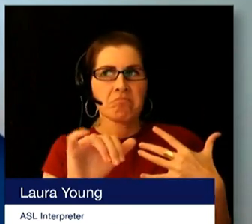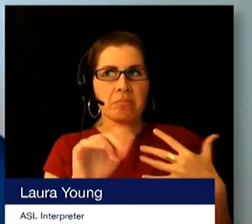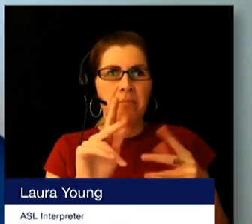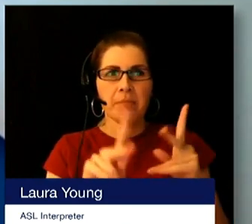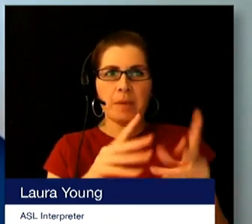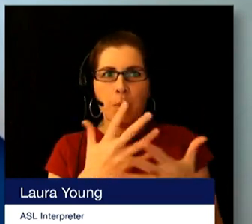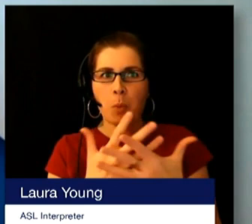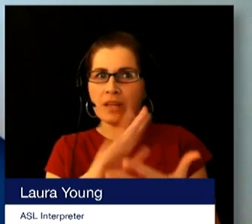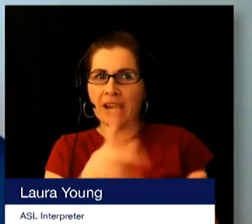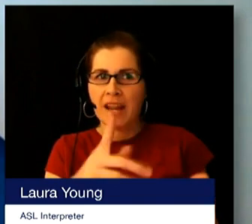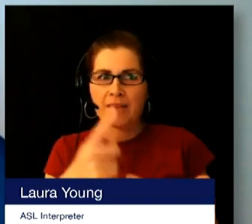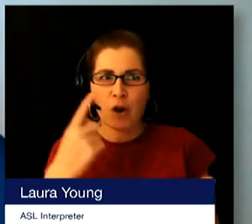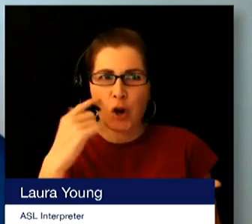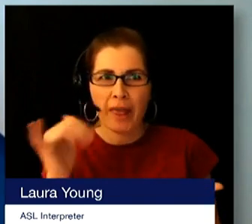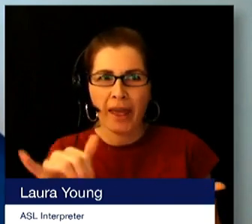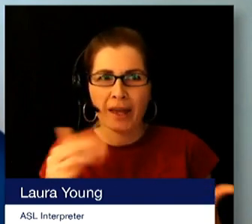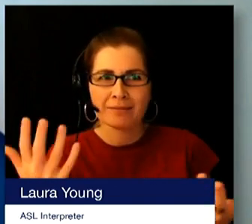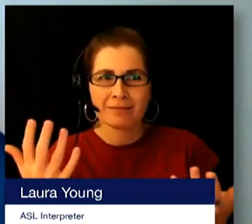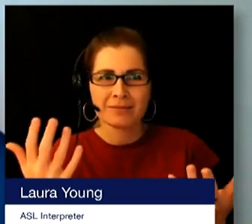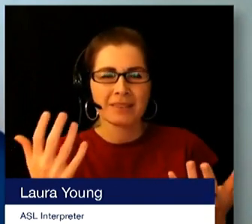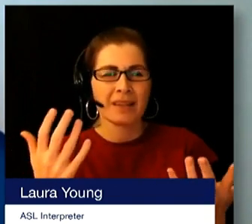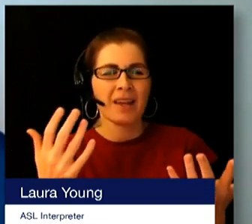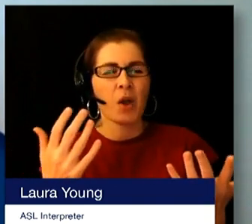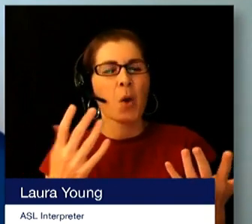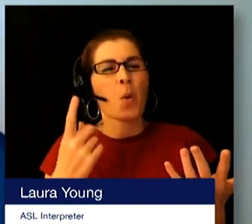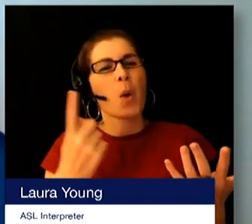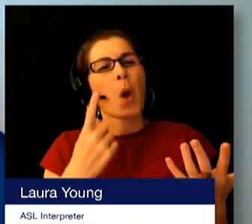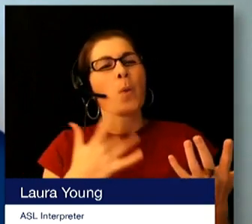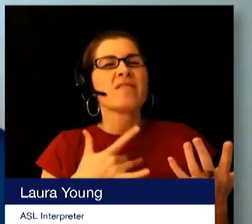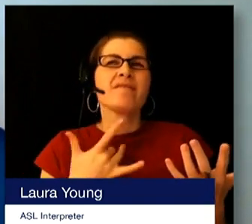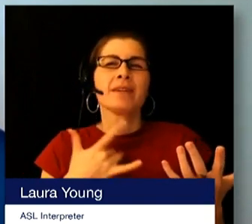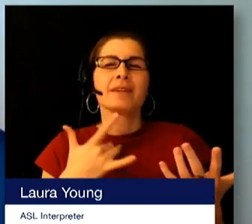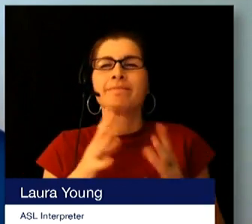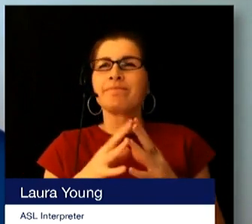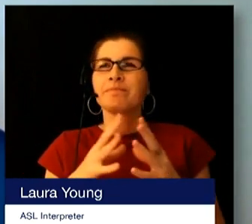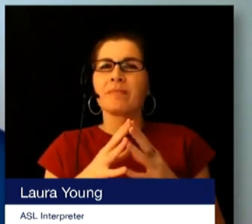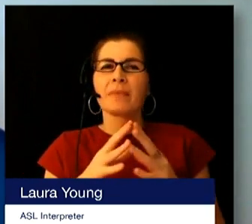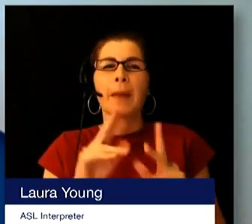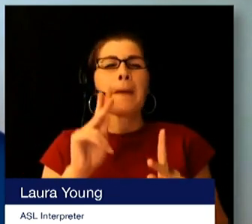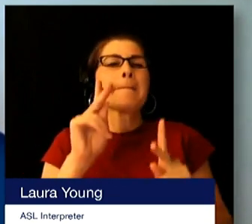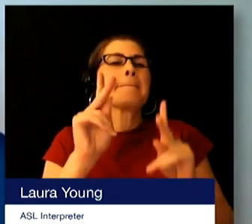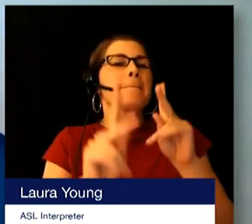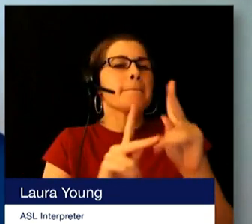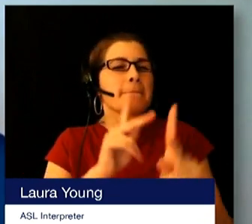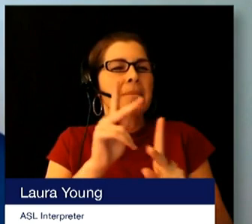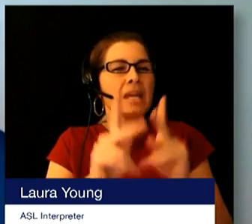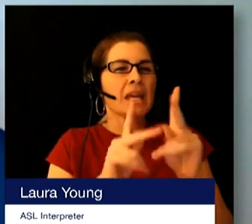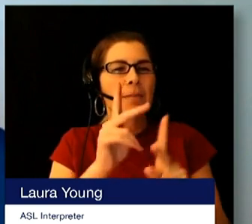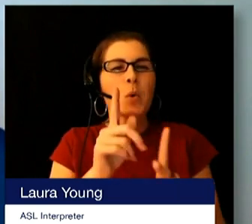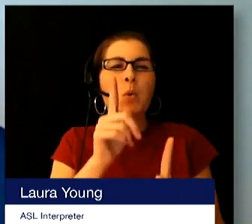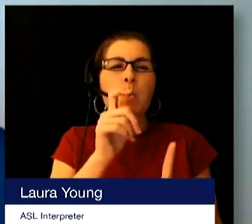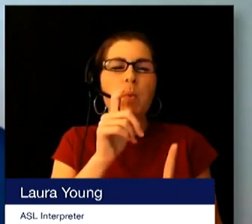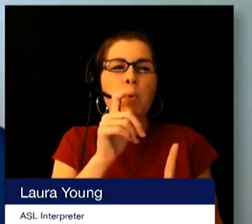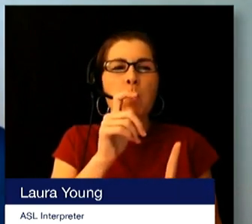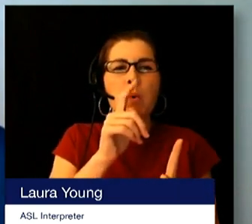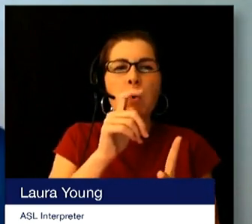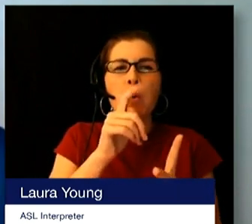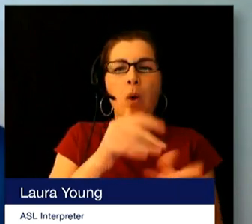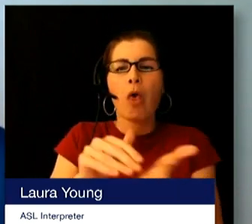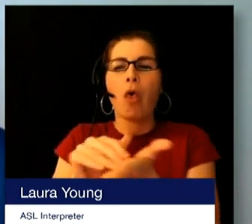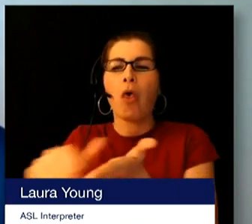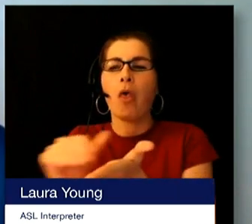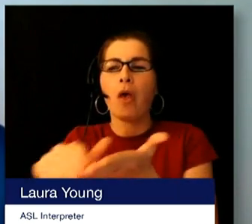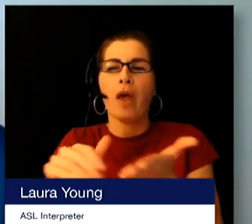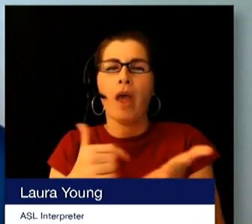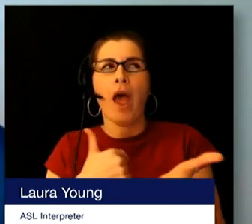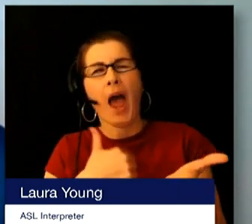had always seen it not as a not as something that people received that deserved it, but people who received that knew